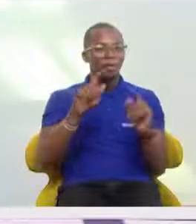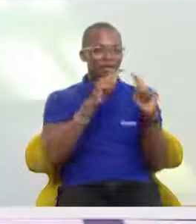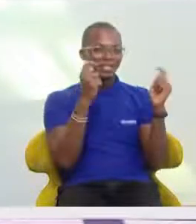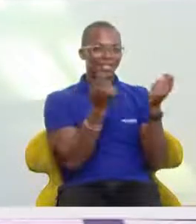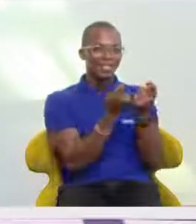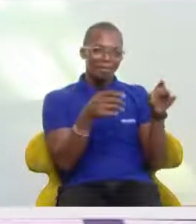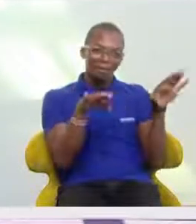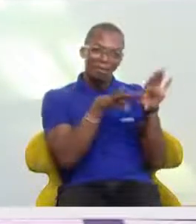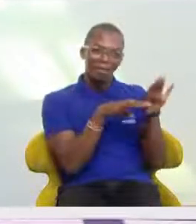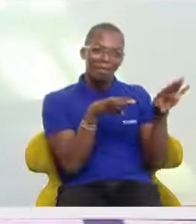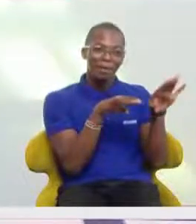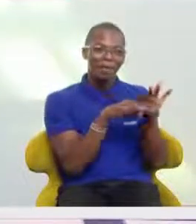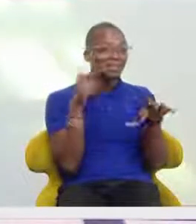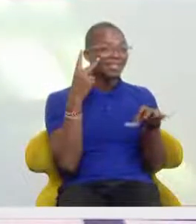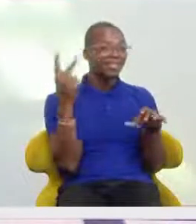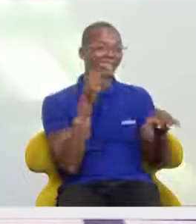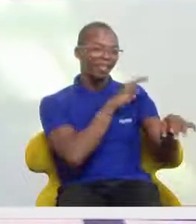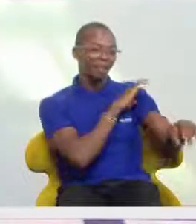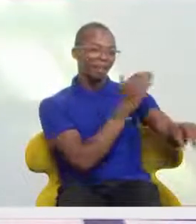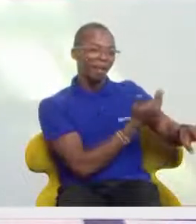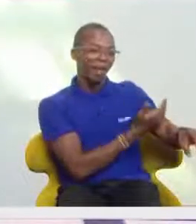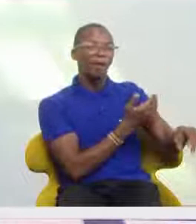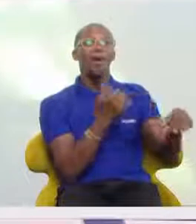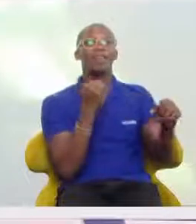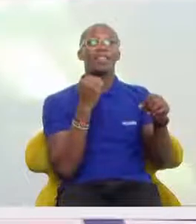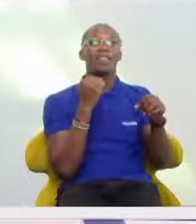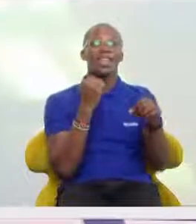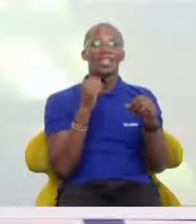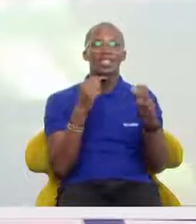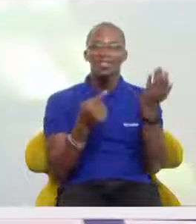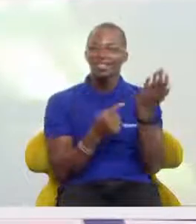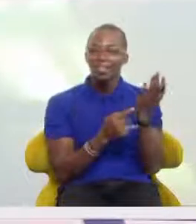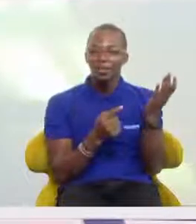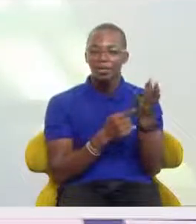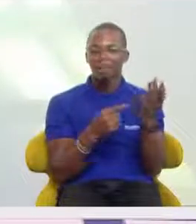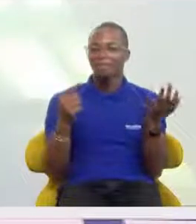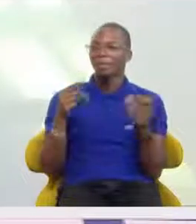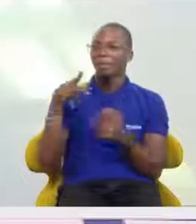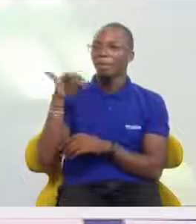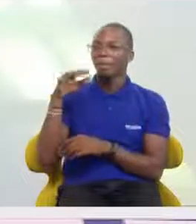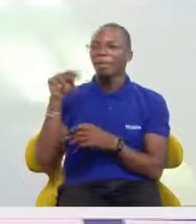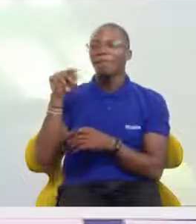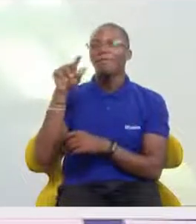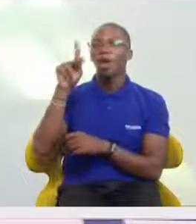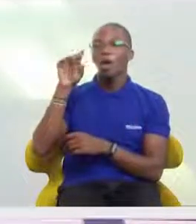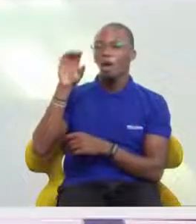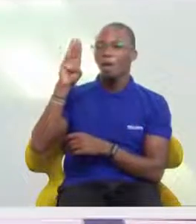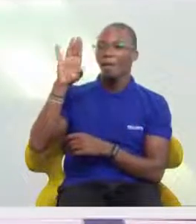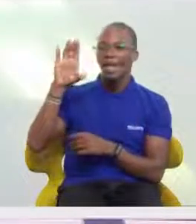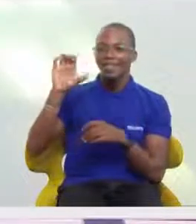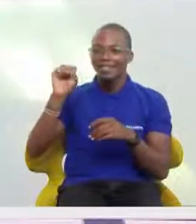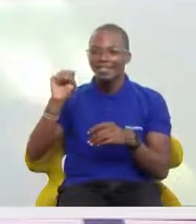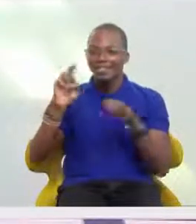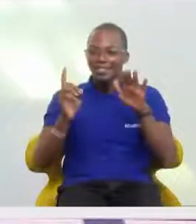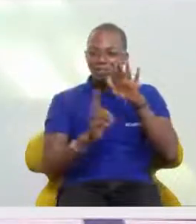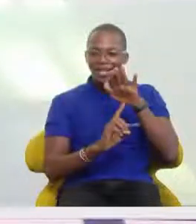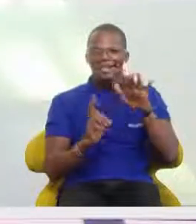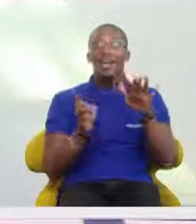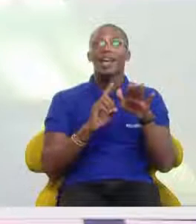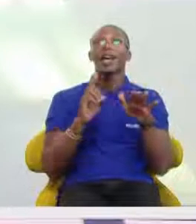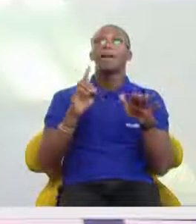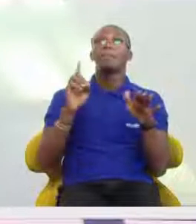work and the power of technology. So, Professor Margaret Kobier, Cabinet Secretary, Ministry of